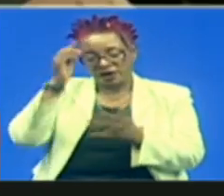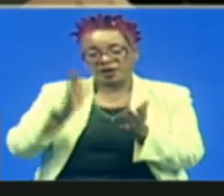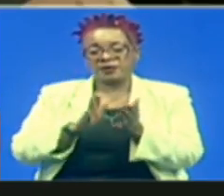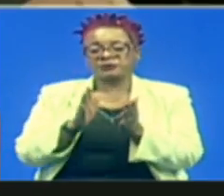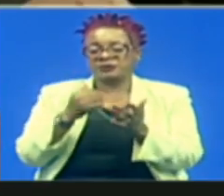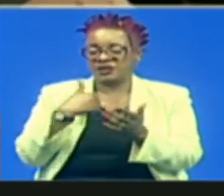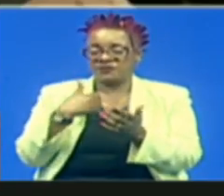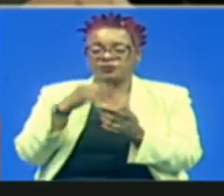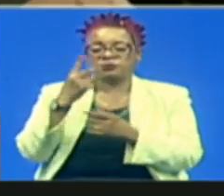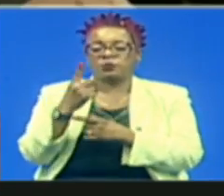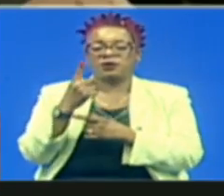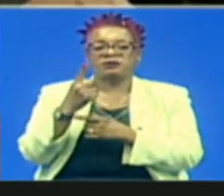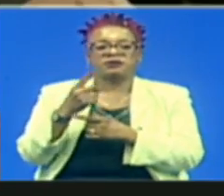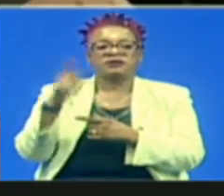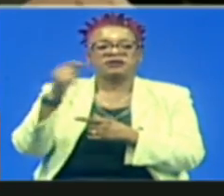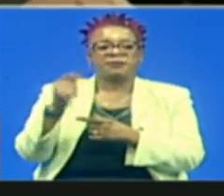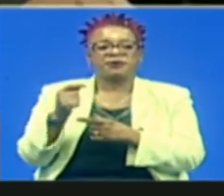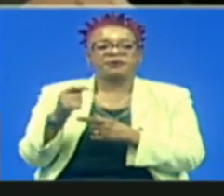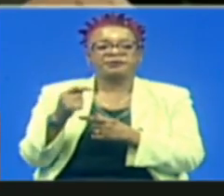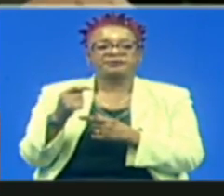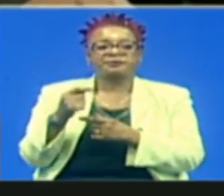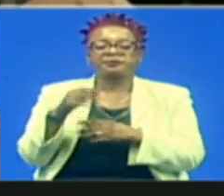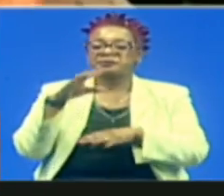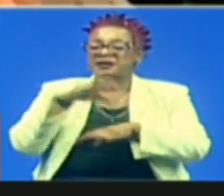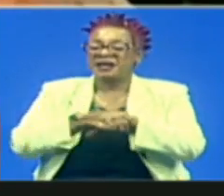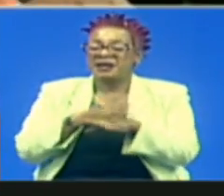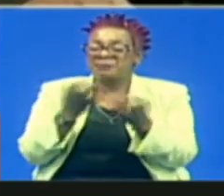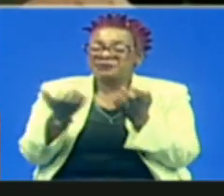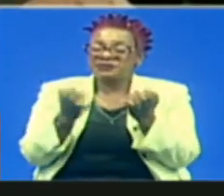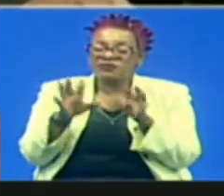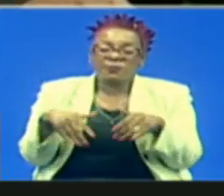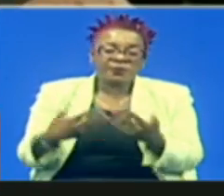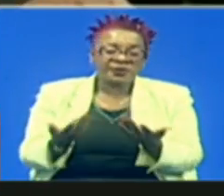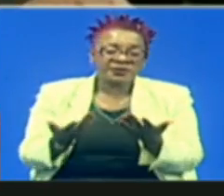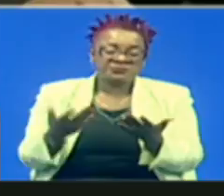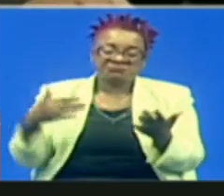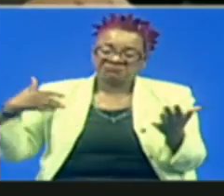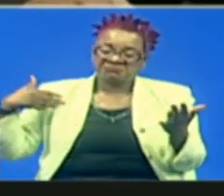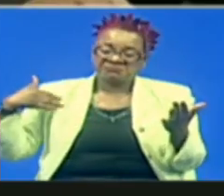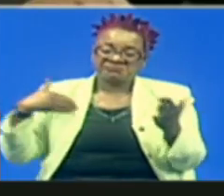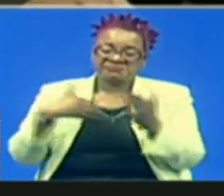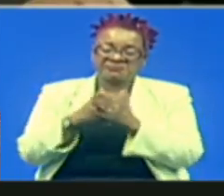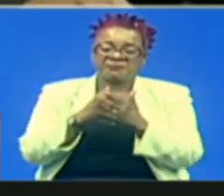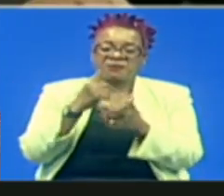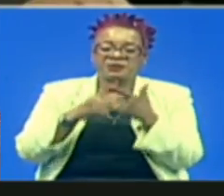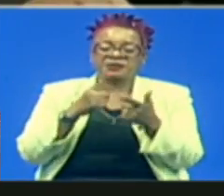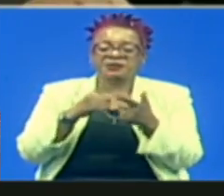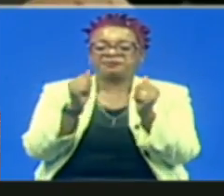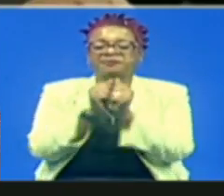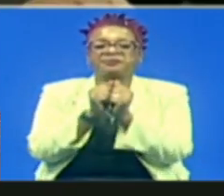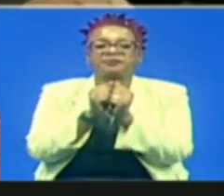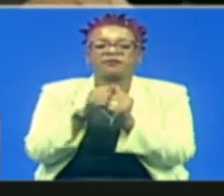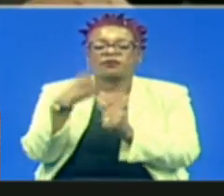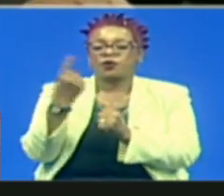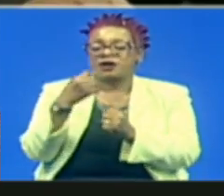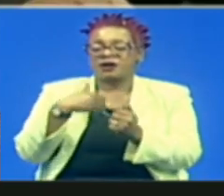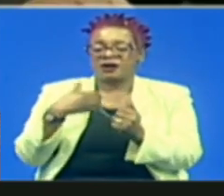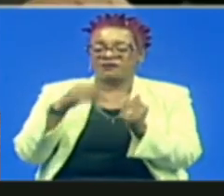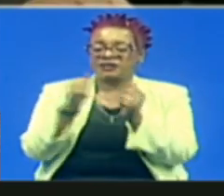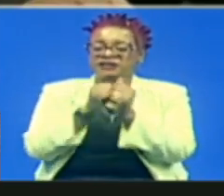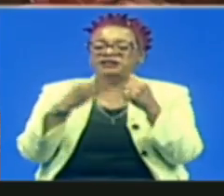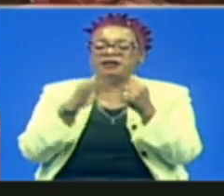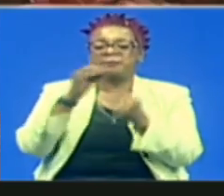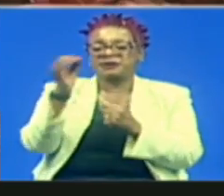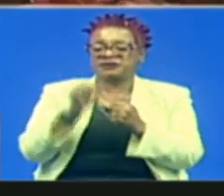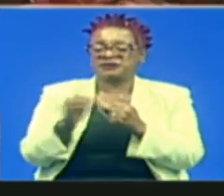are asking ourselves, where are they going to get this business when for the last 10 years they have been only doing 18% of the business at the